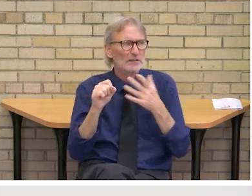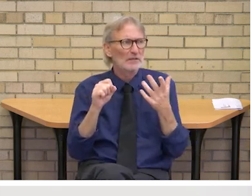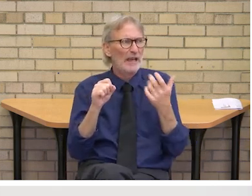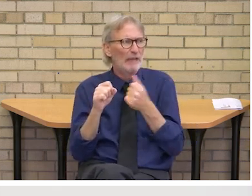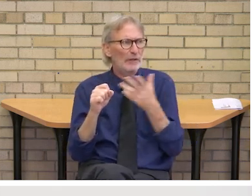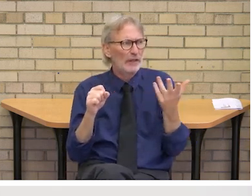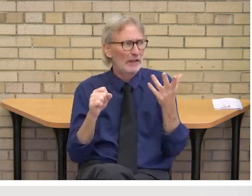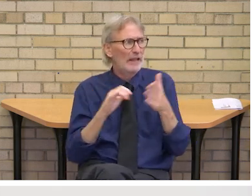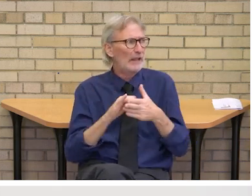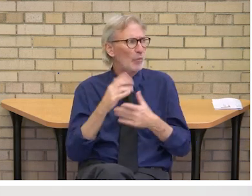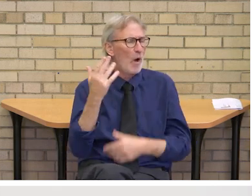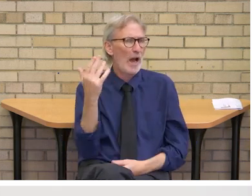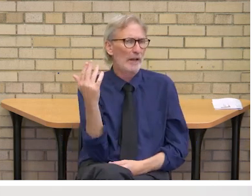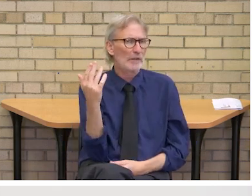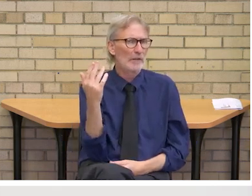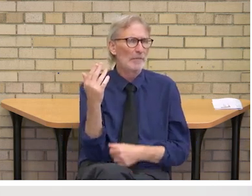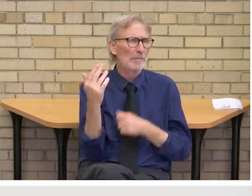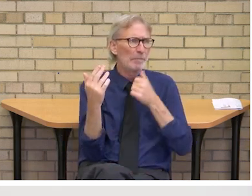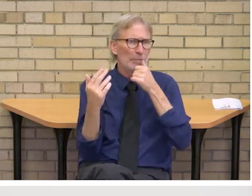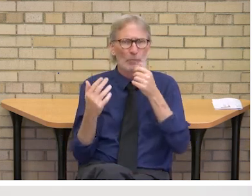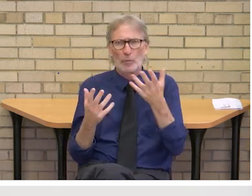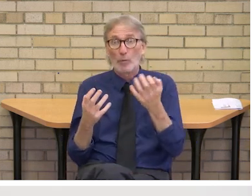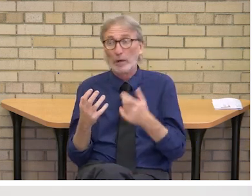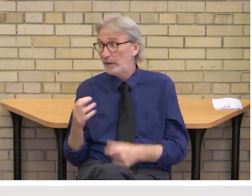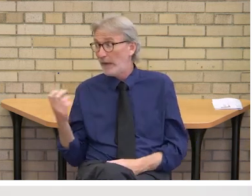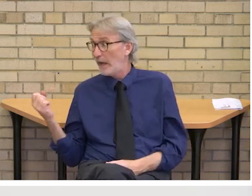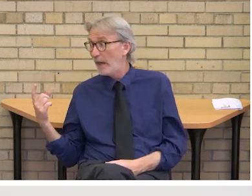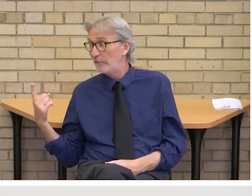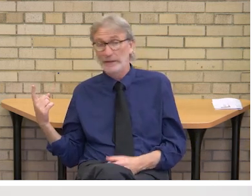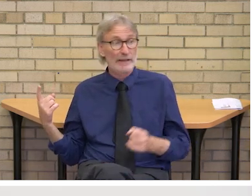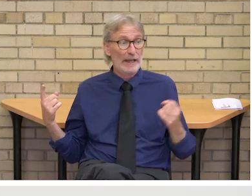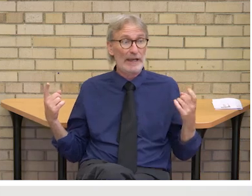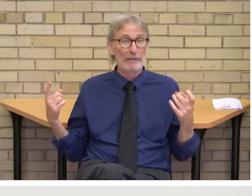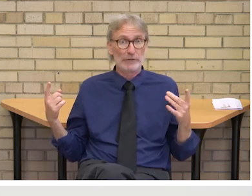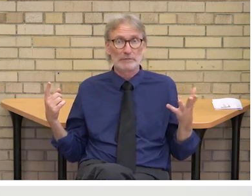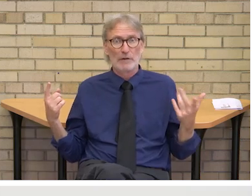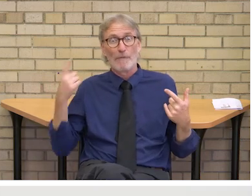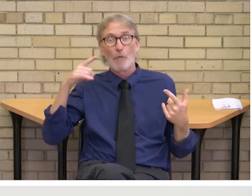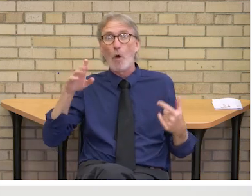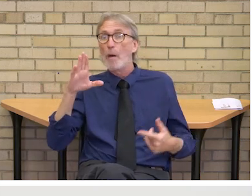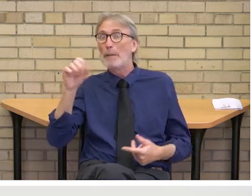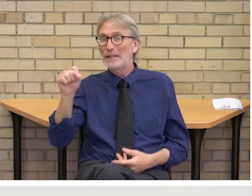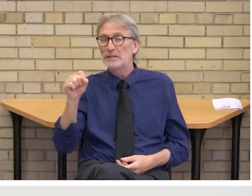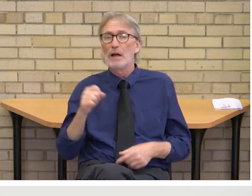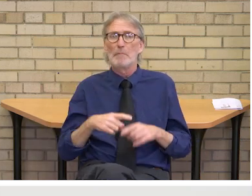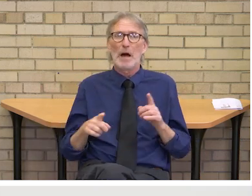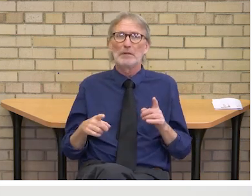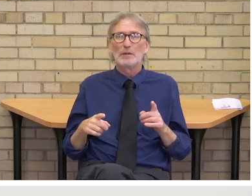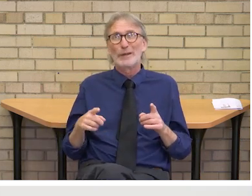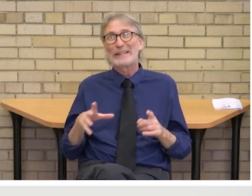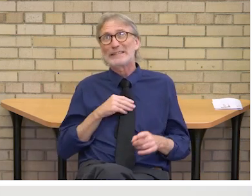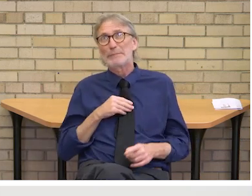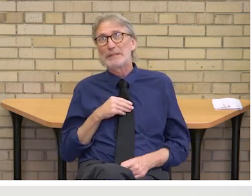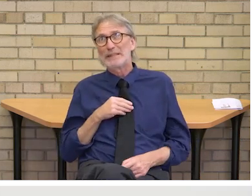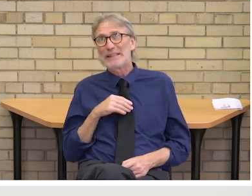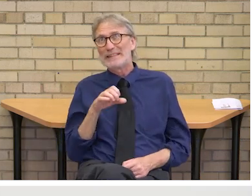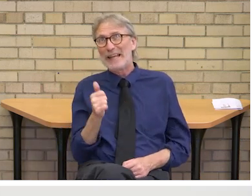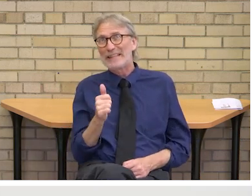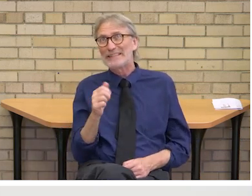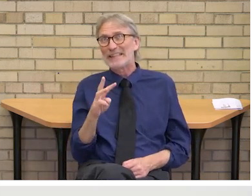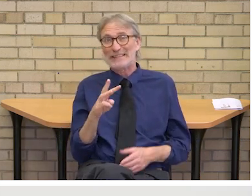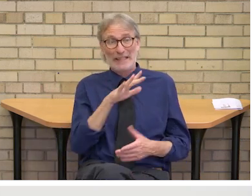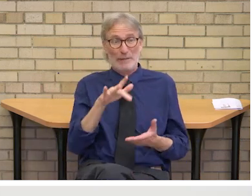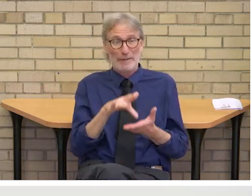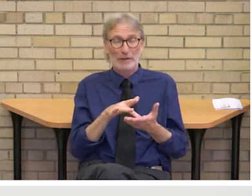why, for example, we wanted the 11-foot lanes for the buses and bigger vehicles, but we actually went with 10'6" in the middle. We're